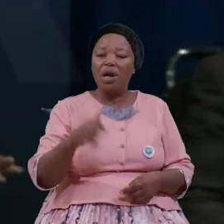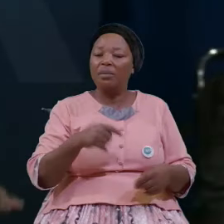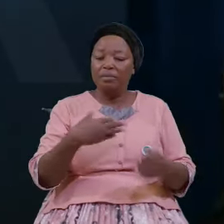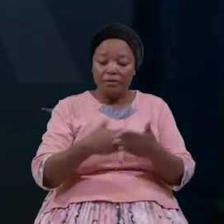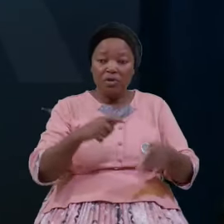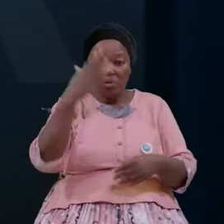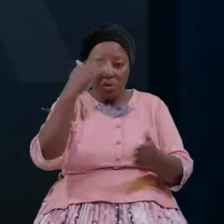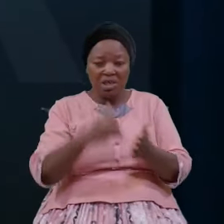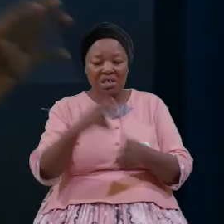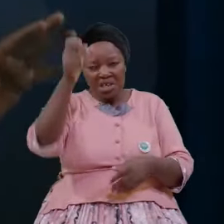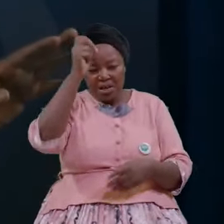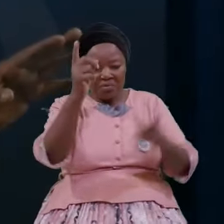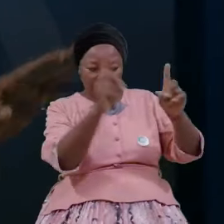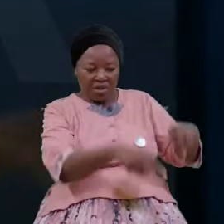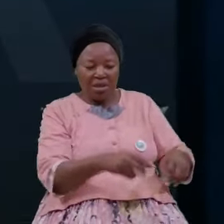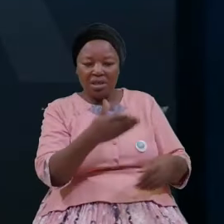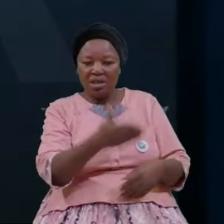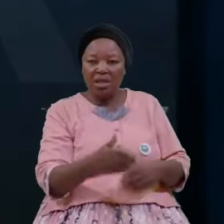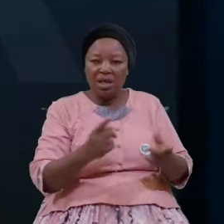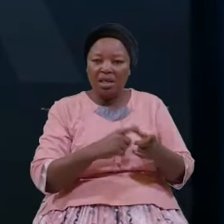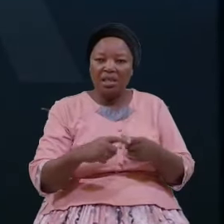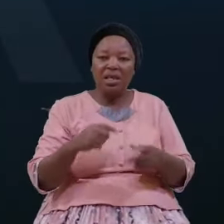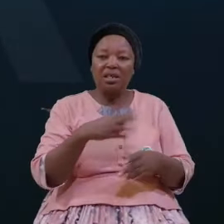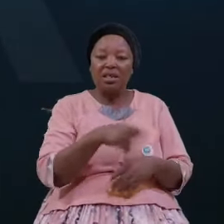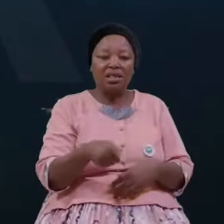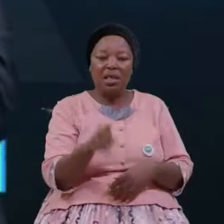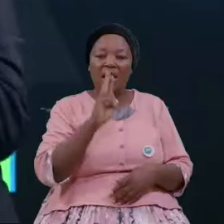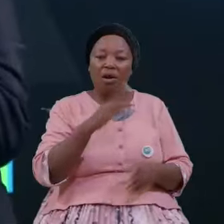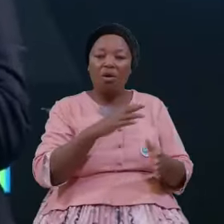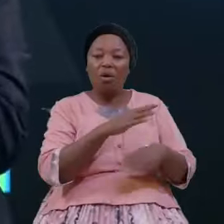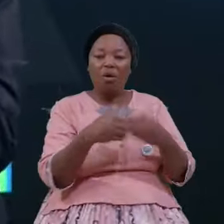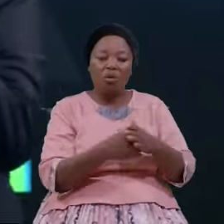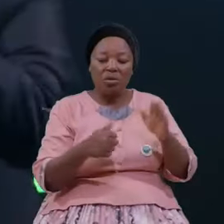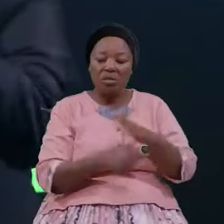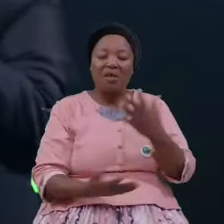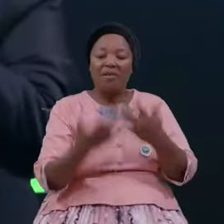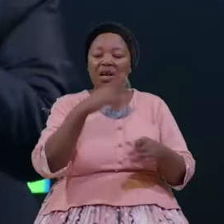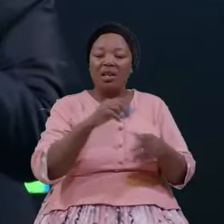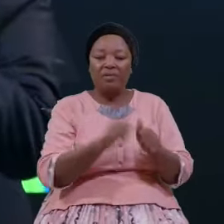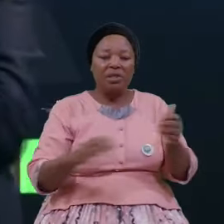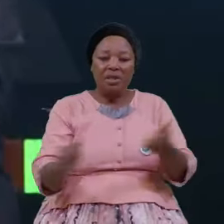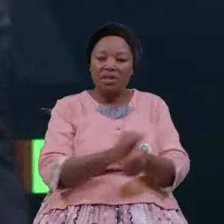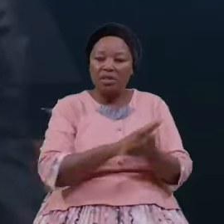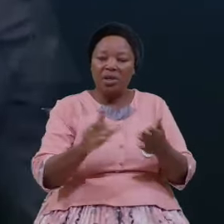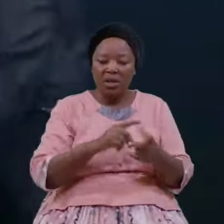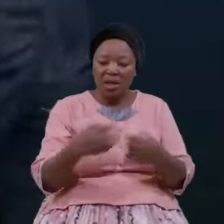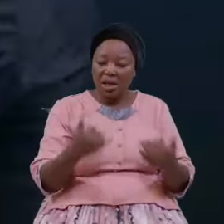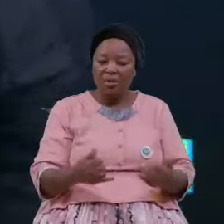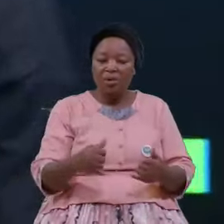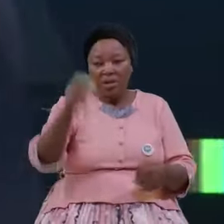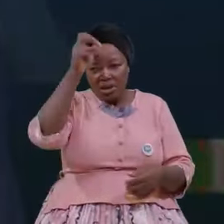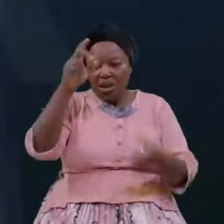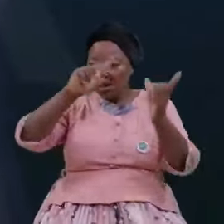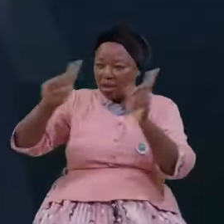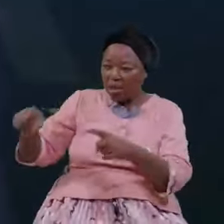Satan came there and they're under fire, they're destroyed. And he came to Canaan. Before the